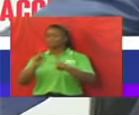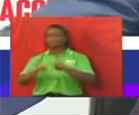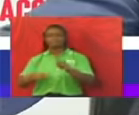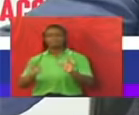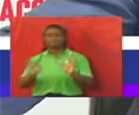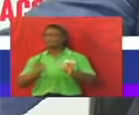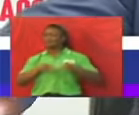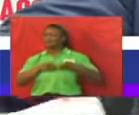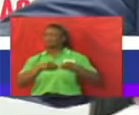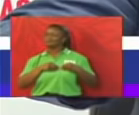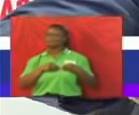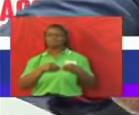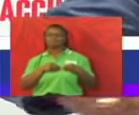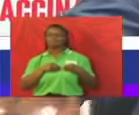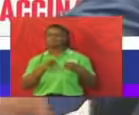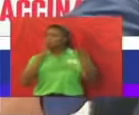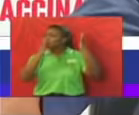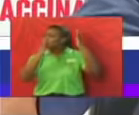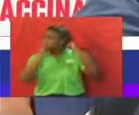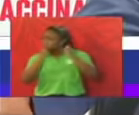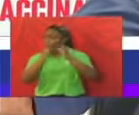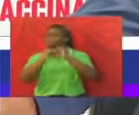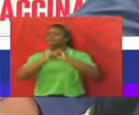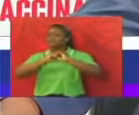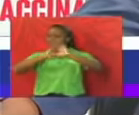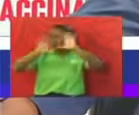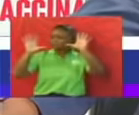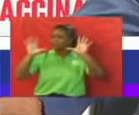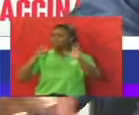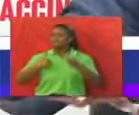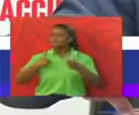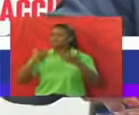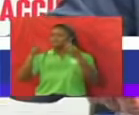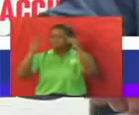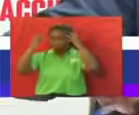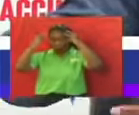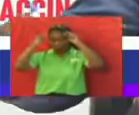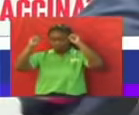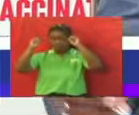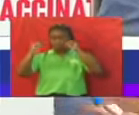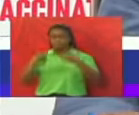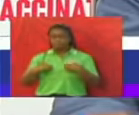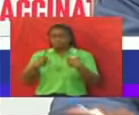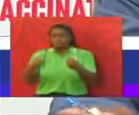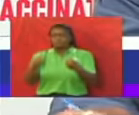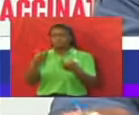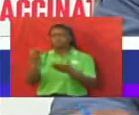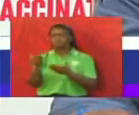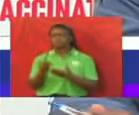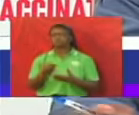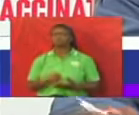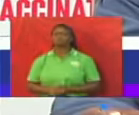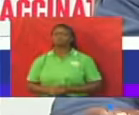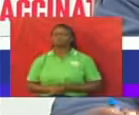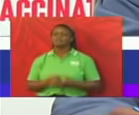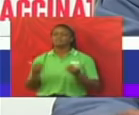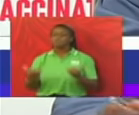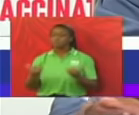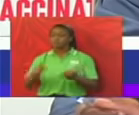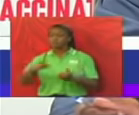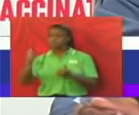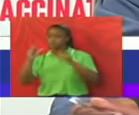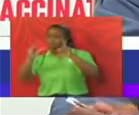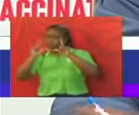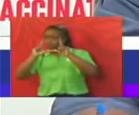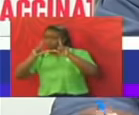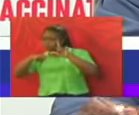some extent, what is in place with the ministry and what is best used. Circling back to the expiration dates, we have the